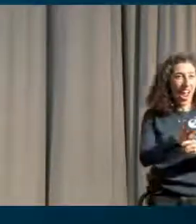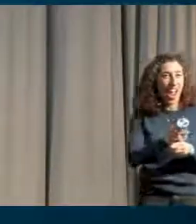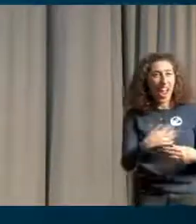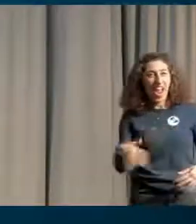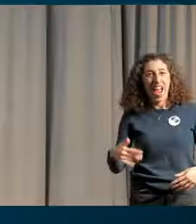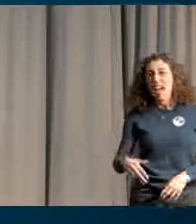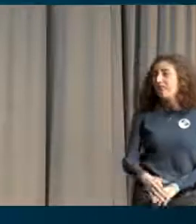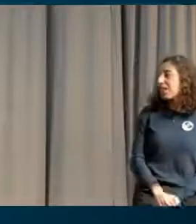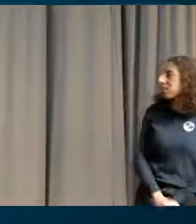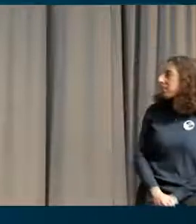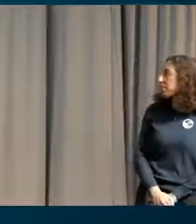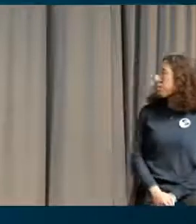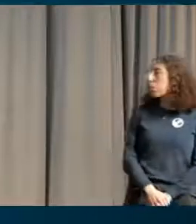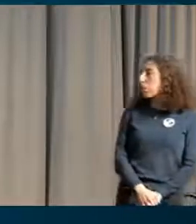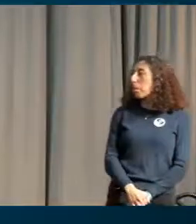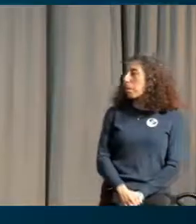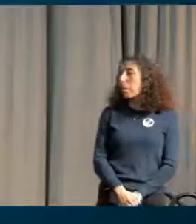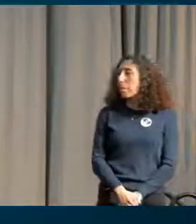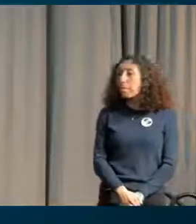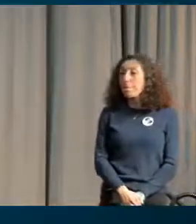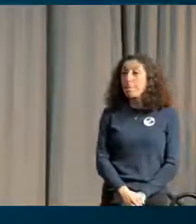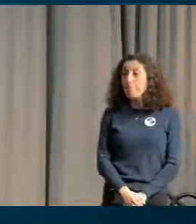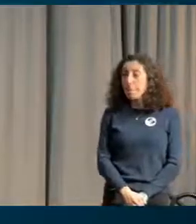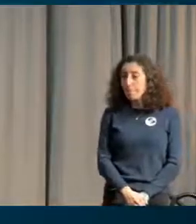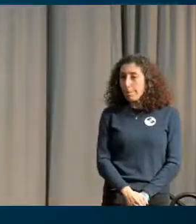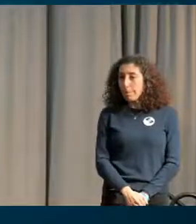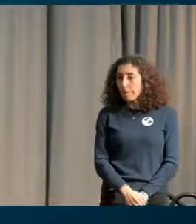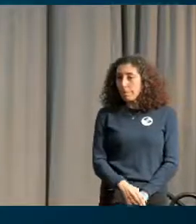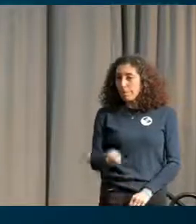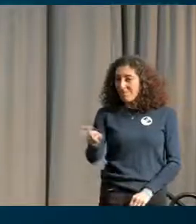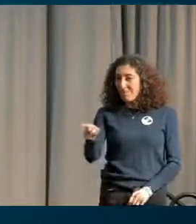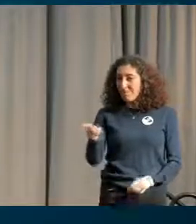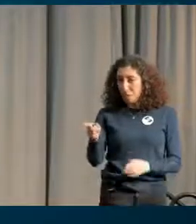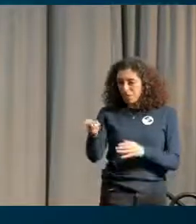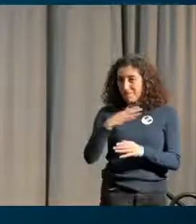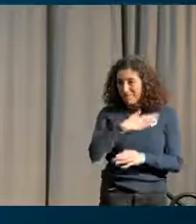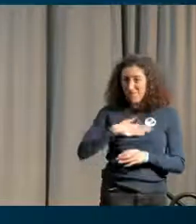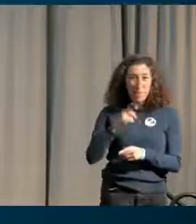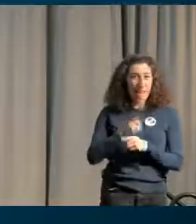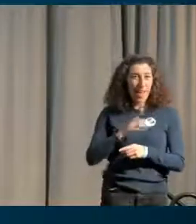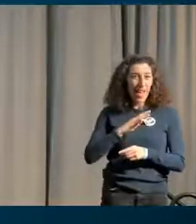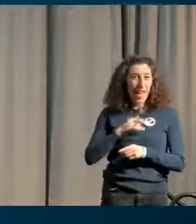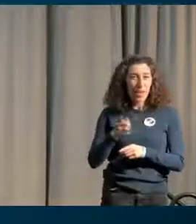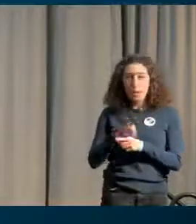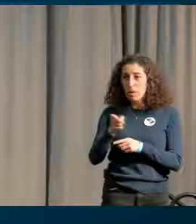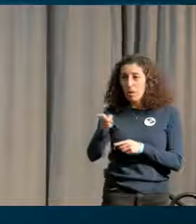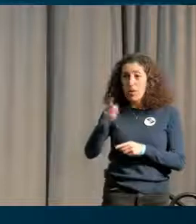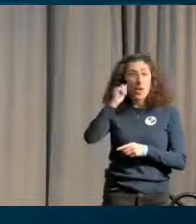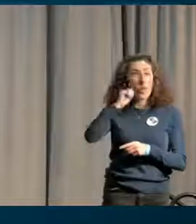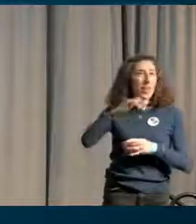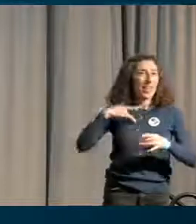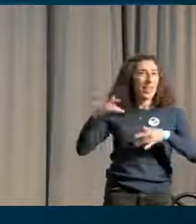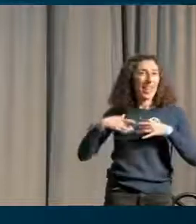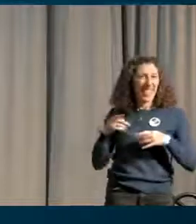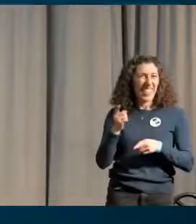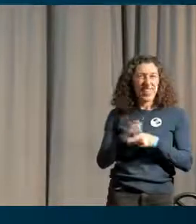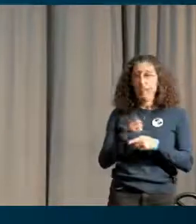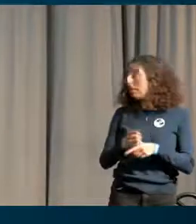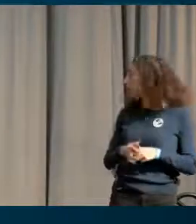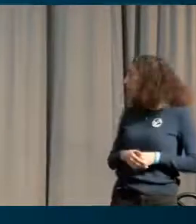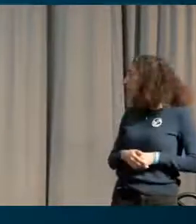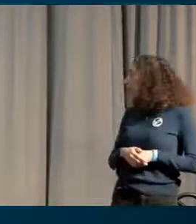you. Okay. All right. So there is nothing really holding